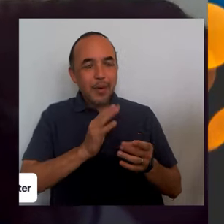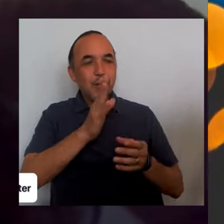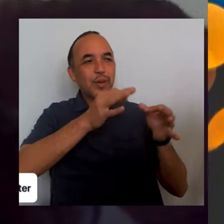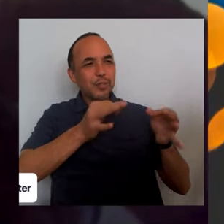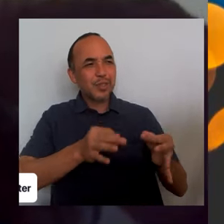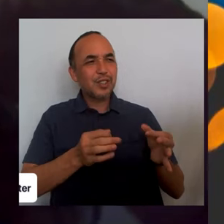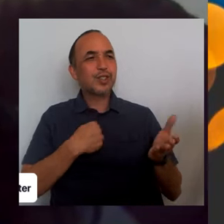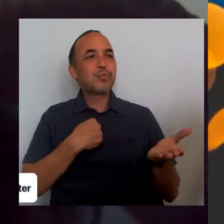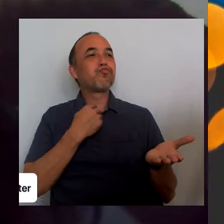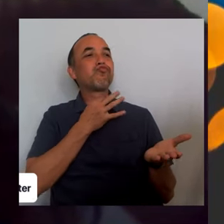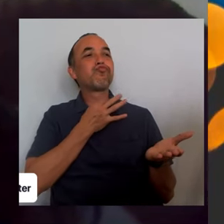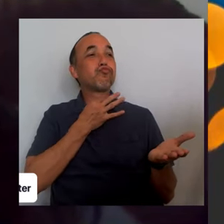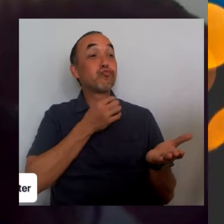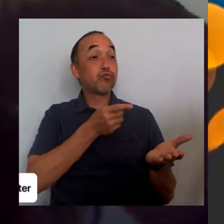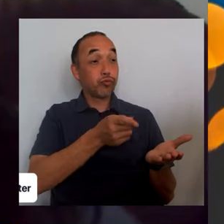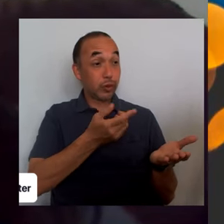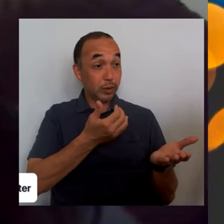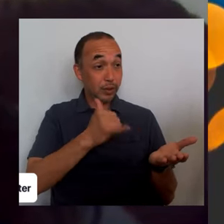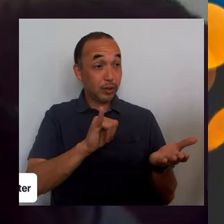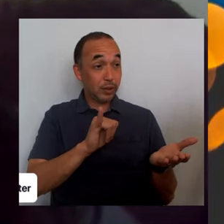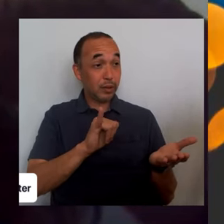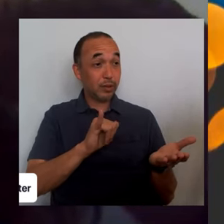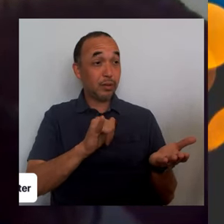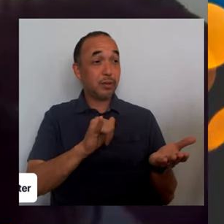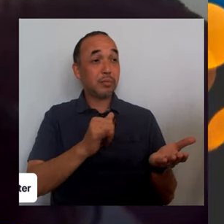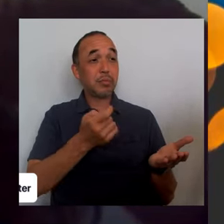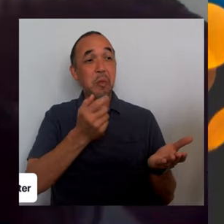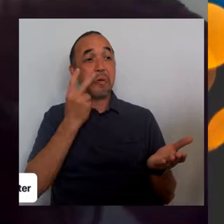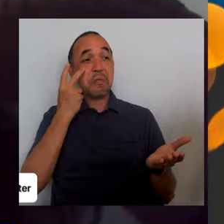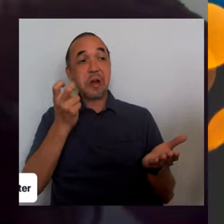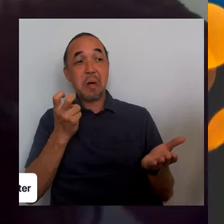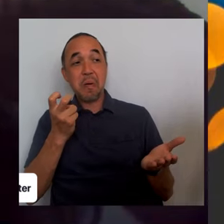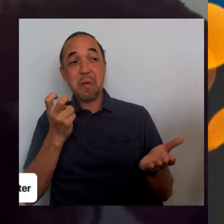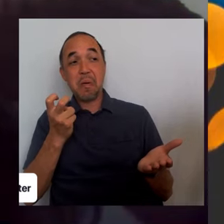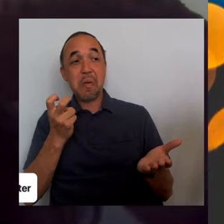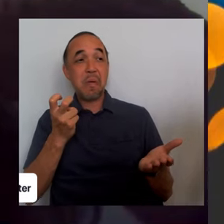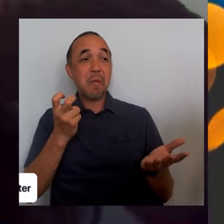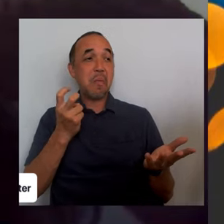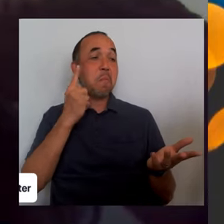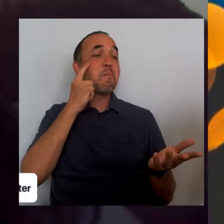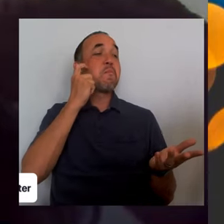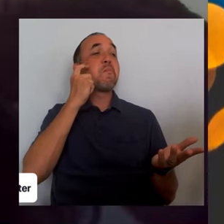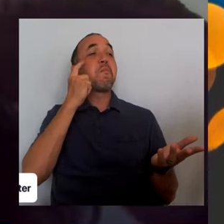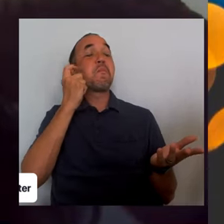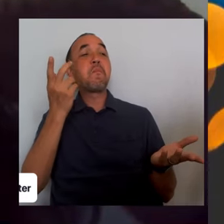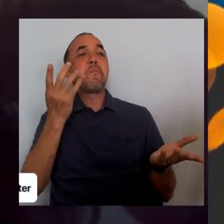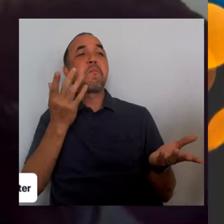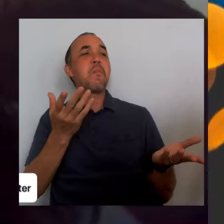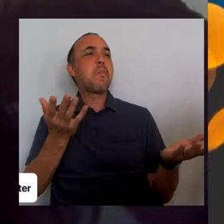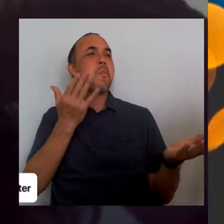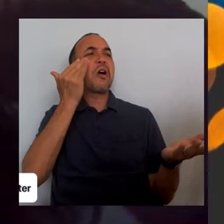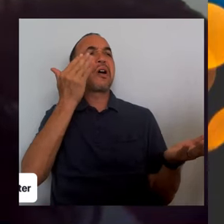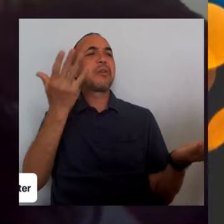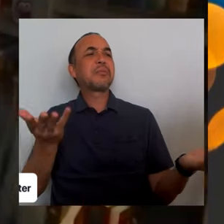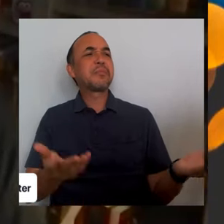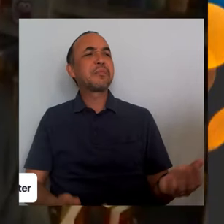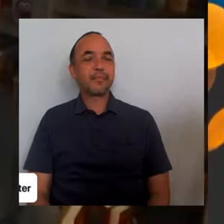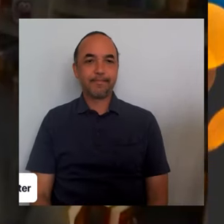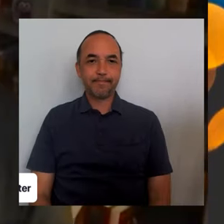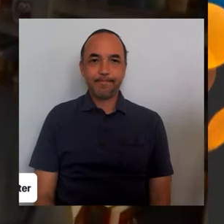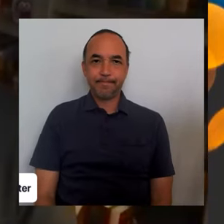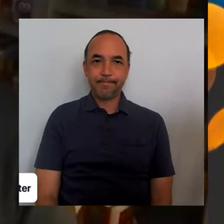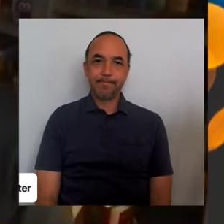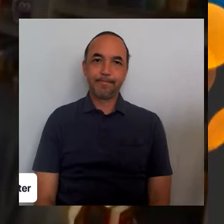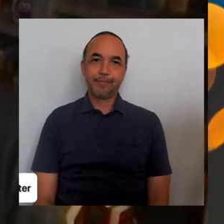still have that little bit of skepticism there? And what is that about? That's a